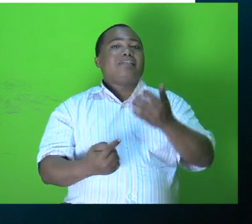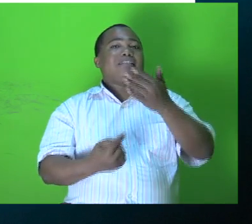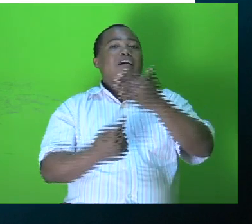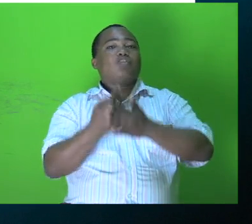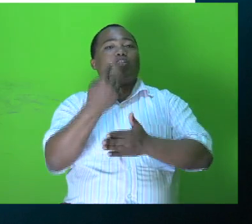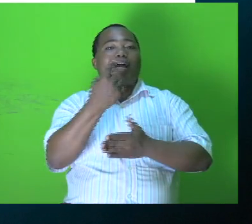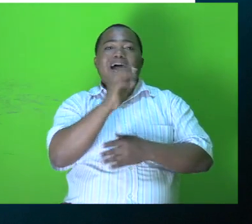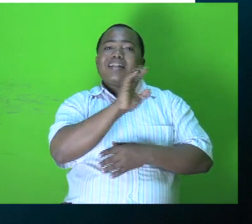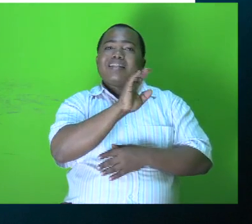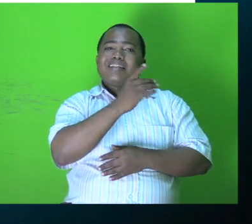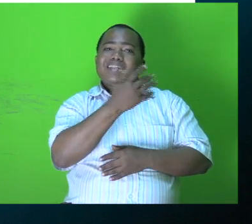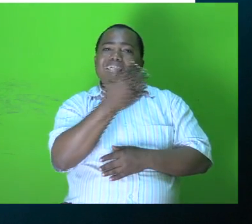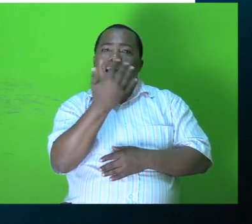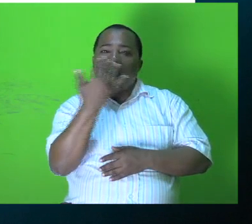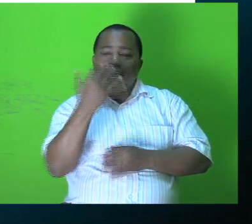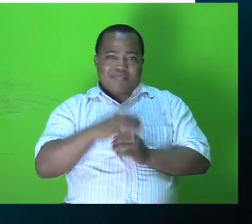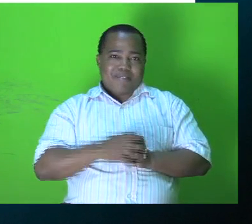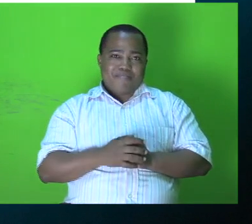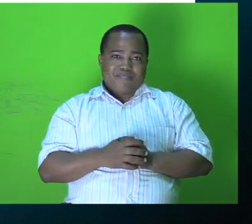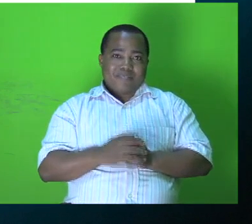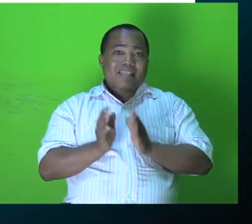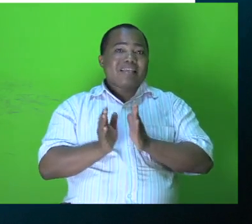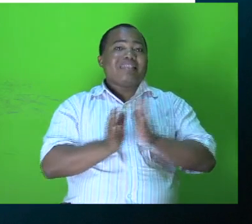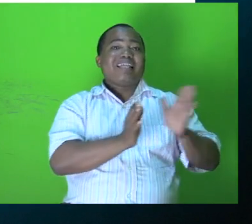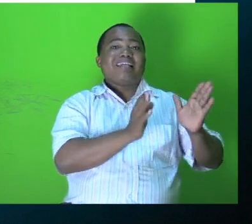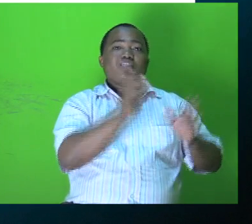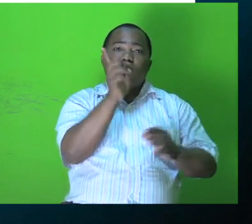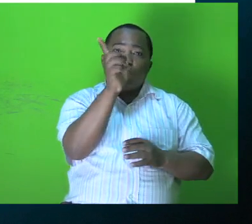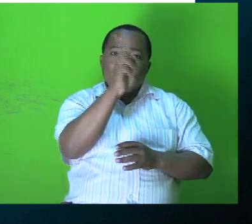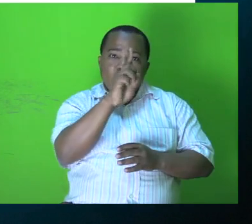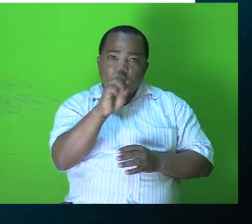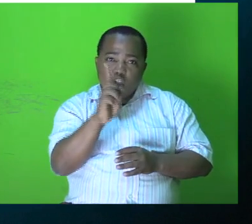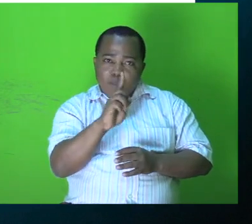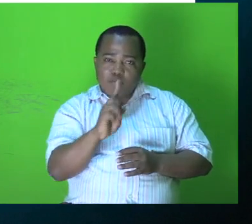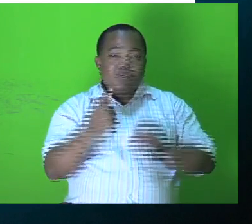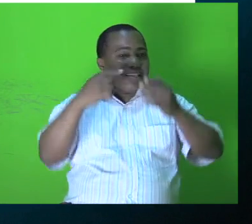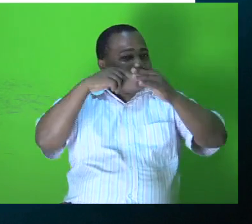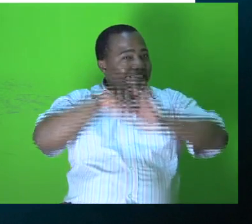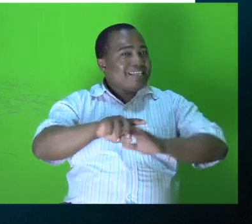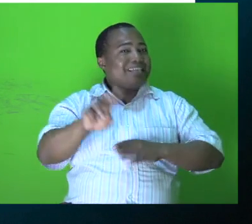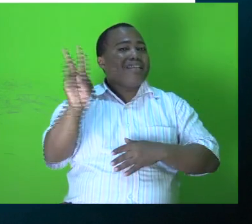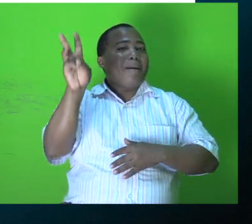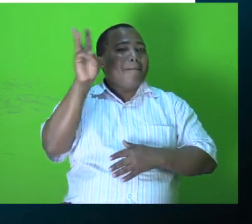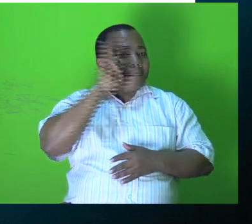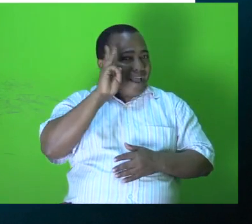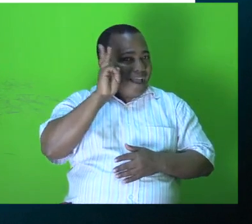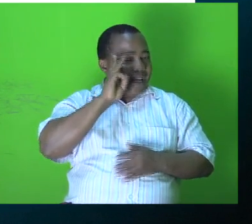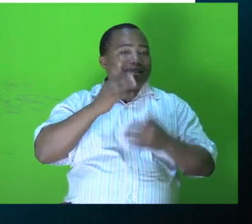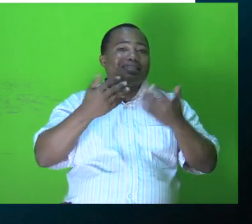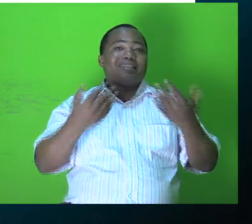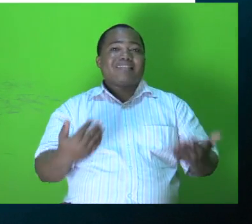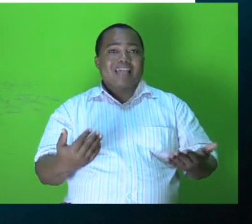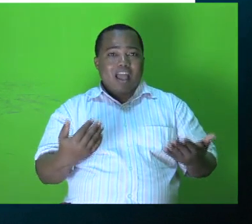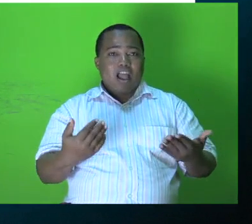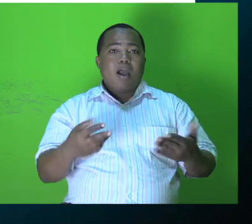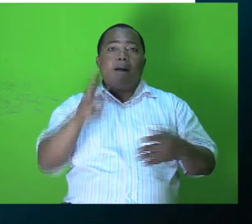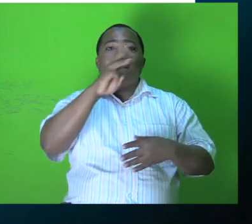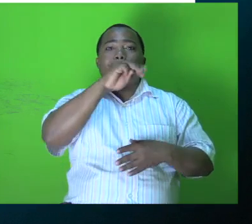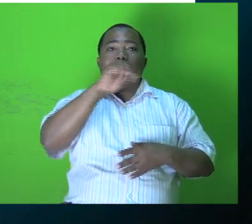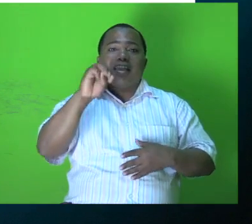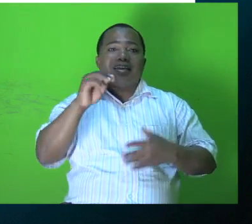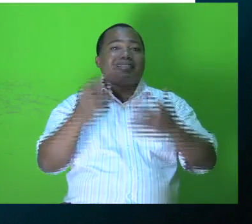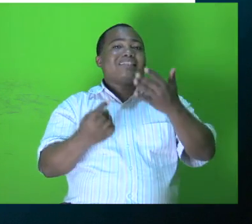haploid number. I mean set of chromosome in each parent now before meiosis